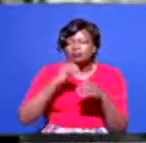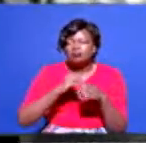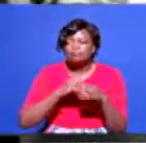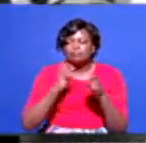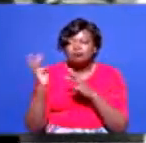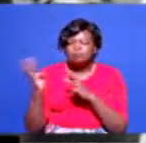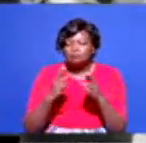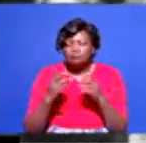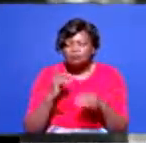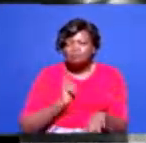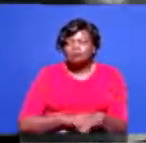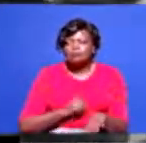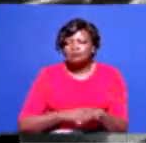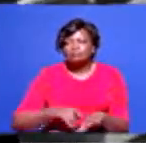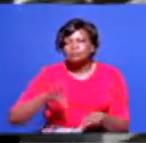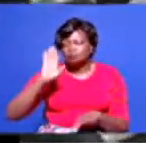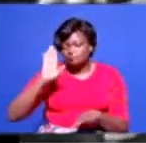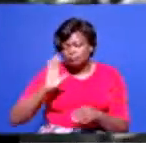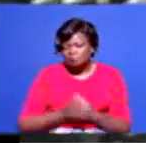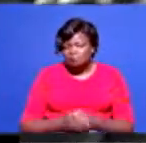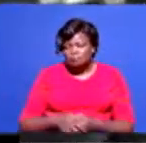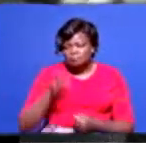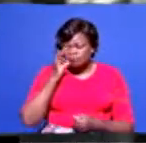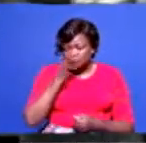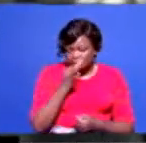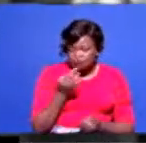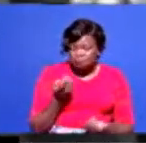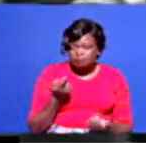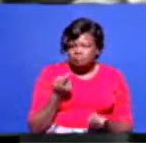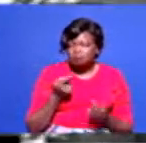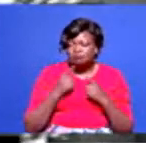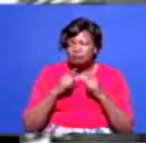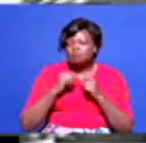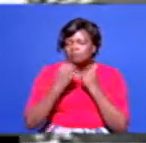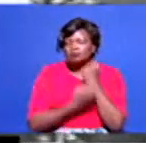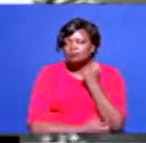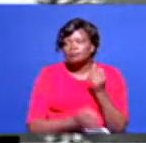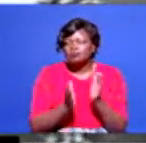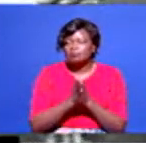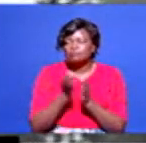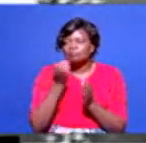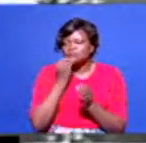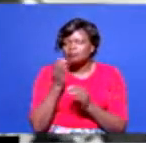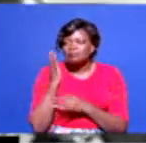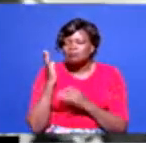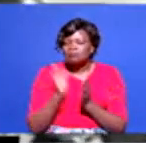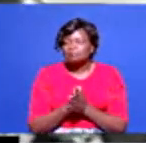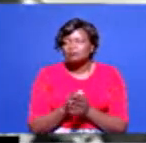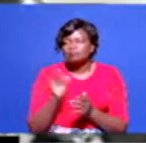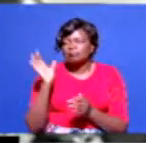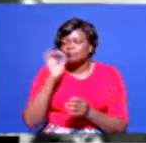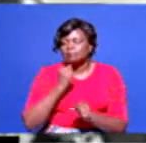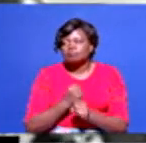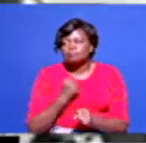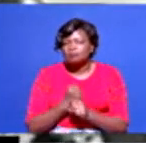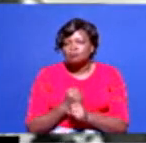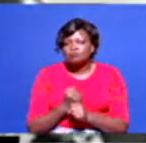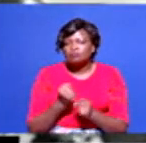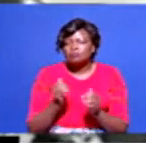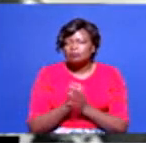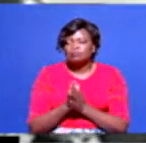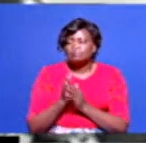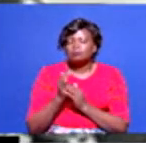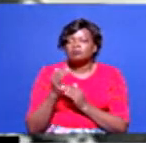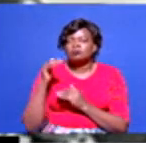During his swearing-in, Kibaki singled out poverty and food security. unemployment, deterioration of the